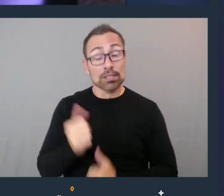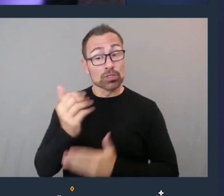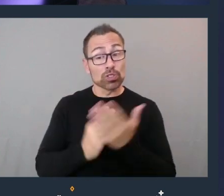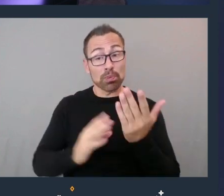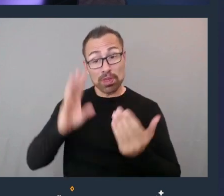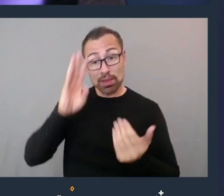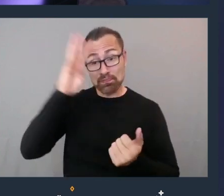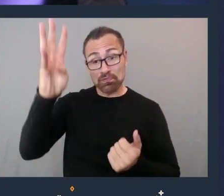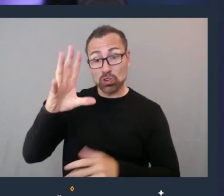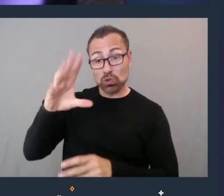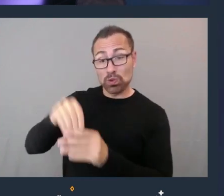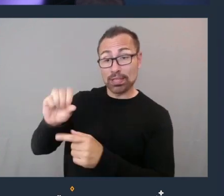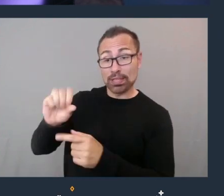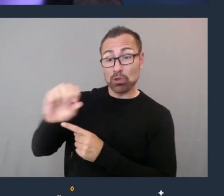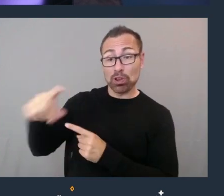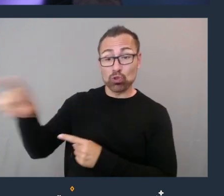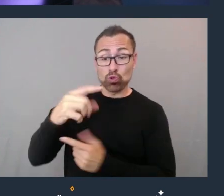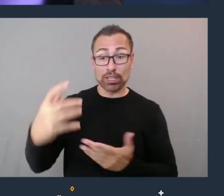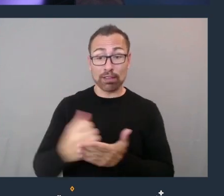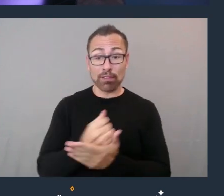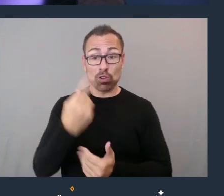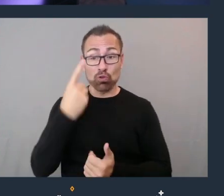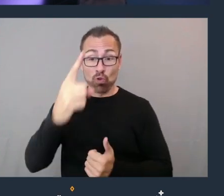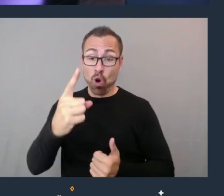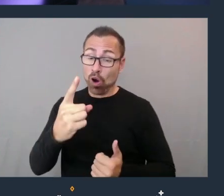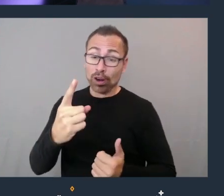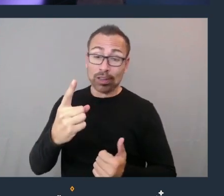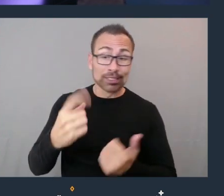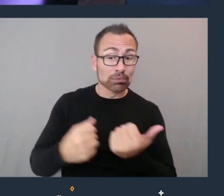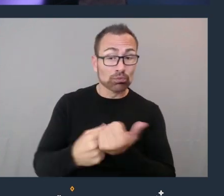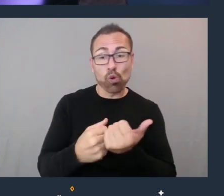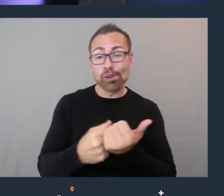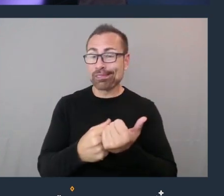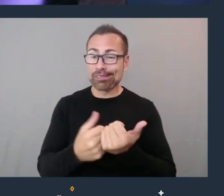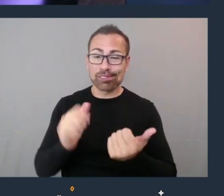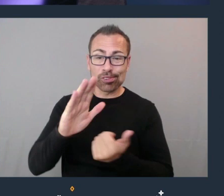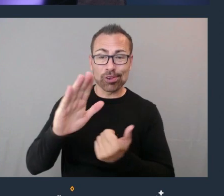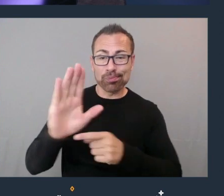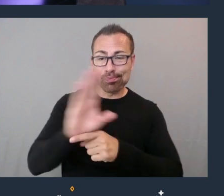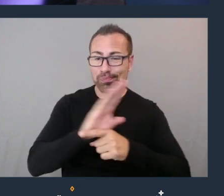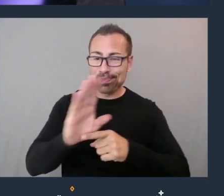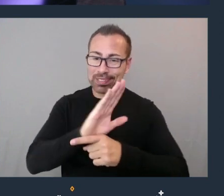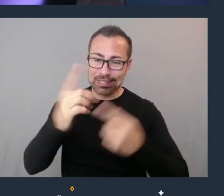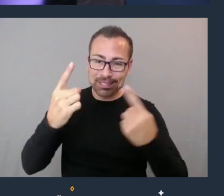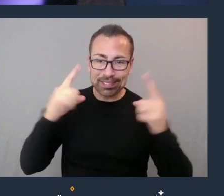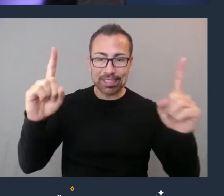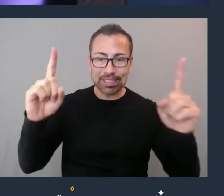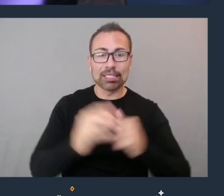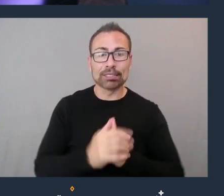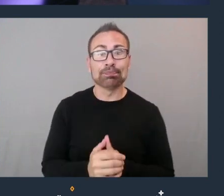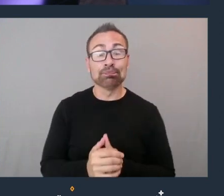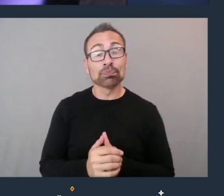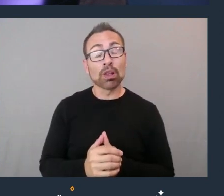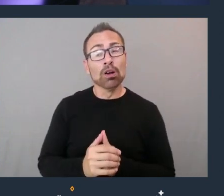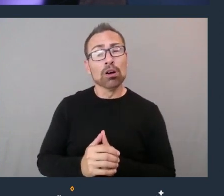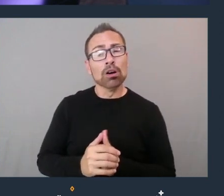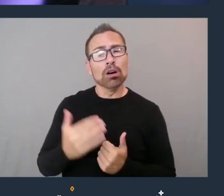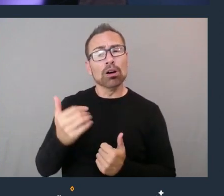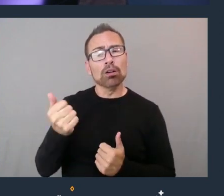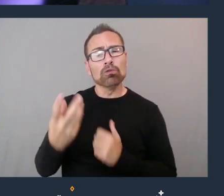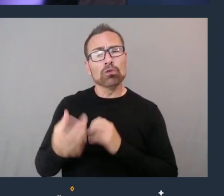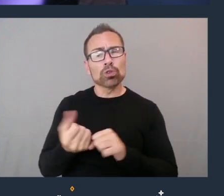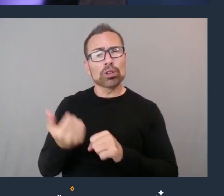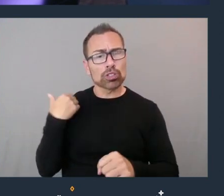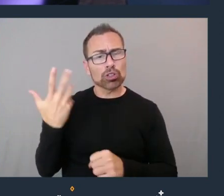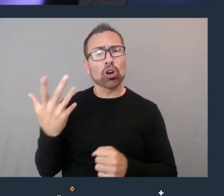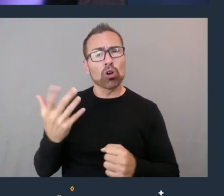of to help unlock the value of your data. A few years ago, we launched S3 Object Lambda, actually at Pi Day. With S3 Object Lambda,